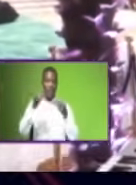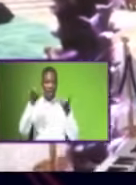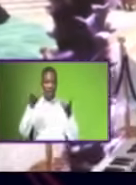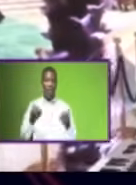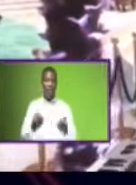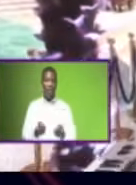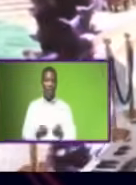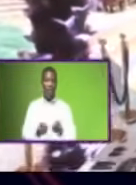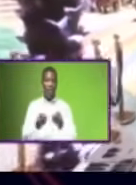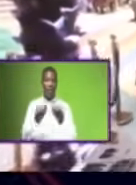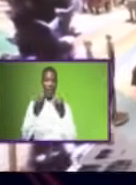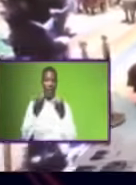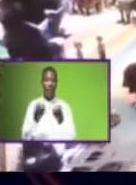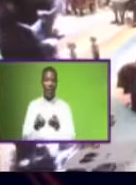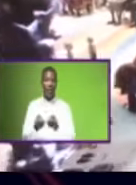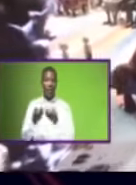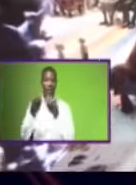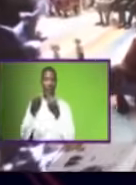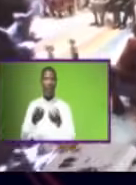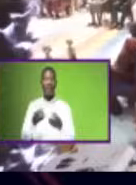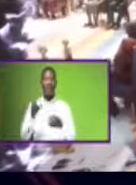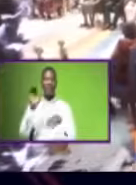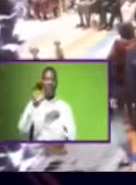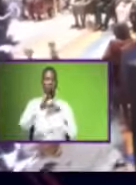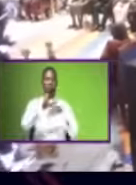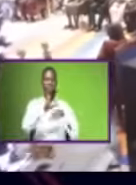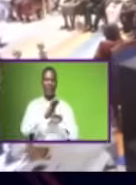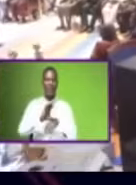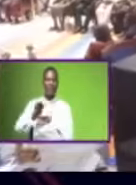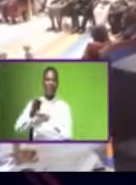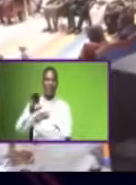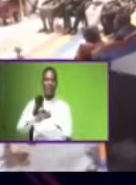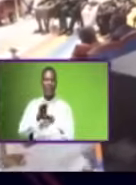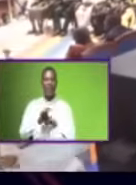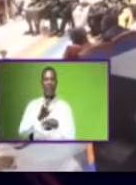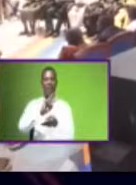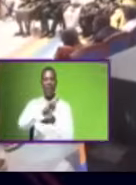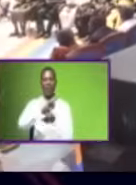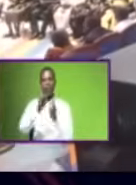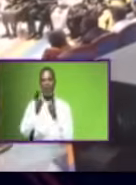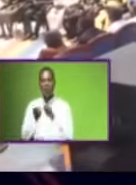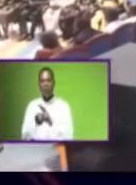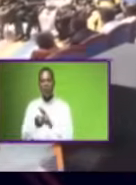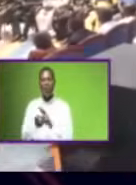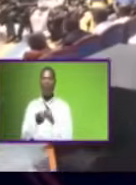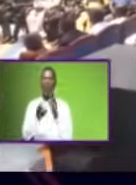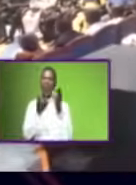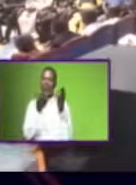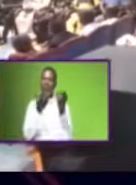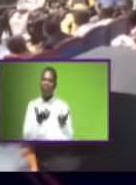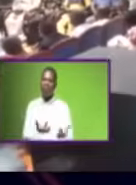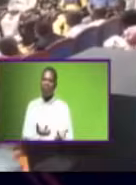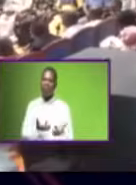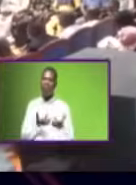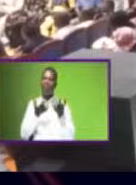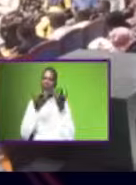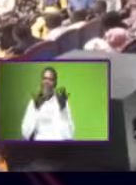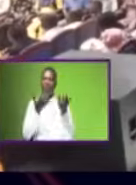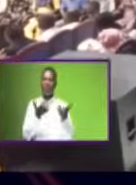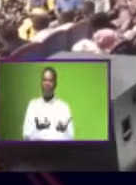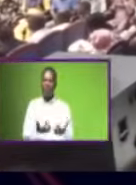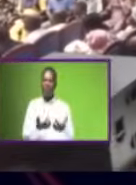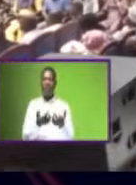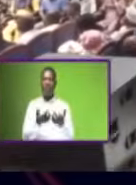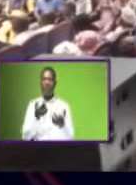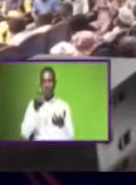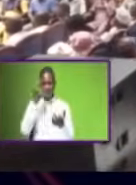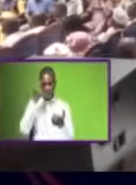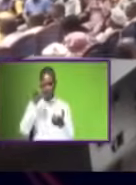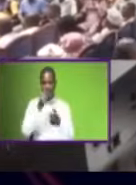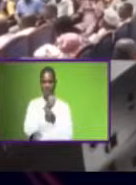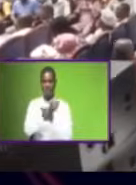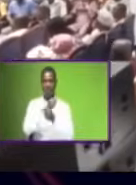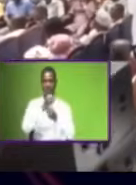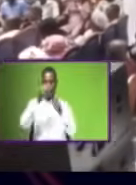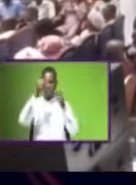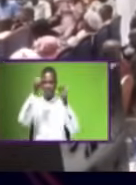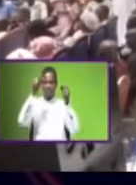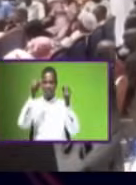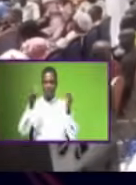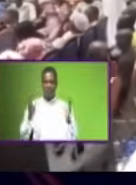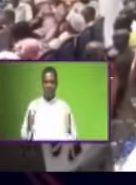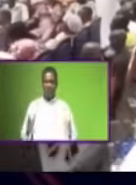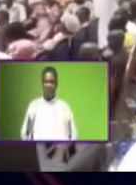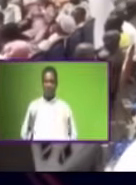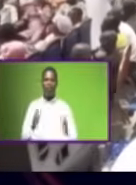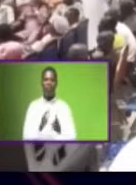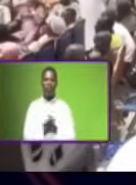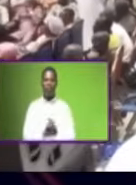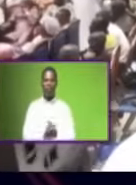Bebre asafu bebre asakra won adene de chain Messiah no. And up to now we have so many churches